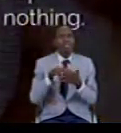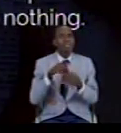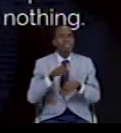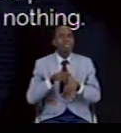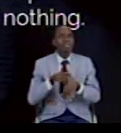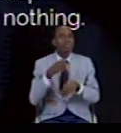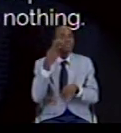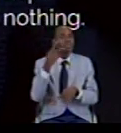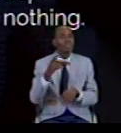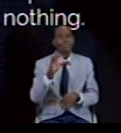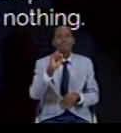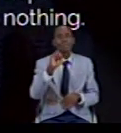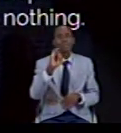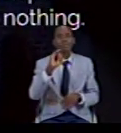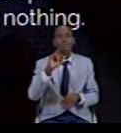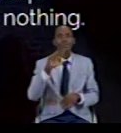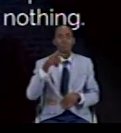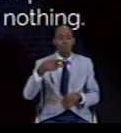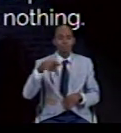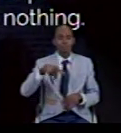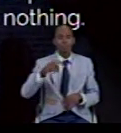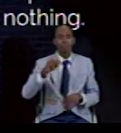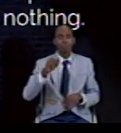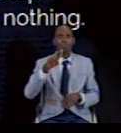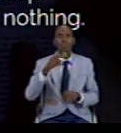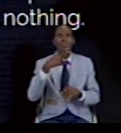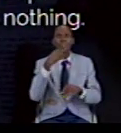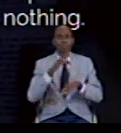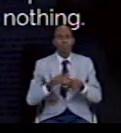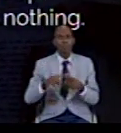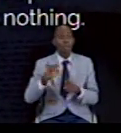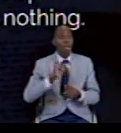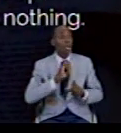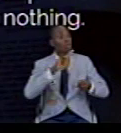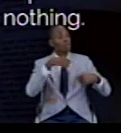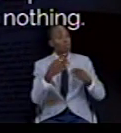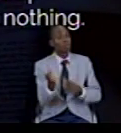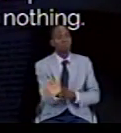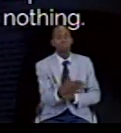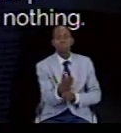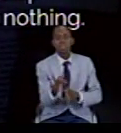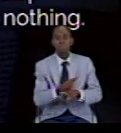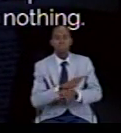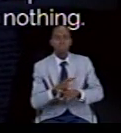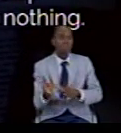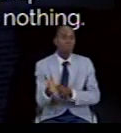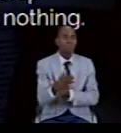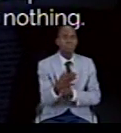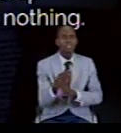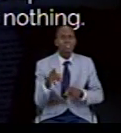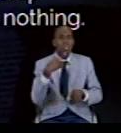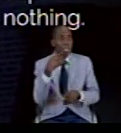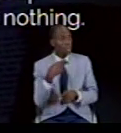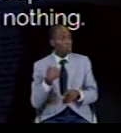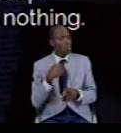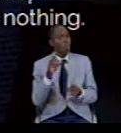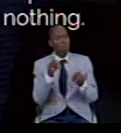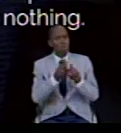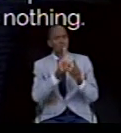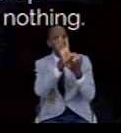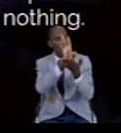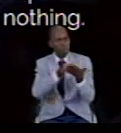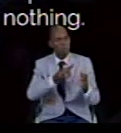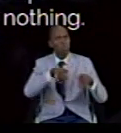3. Simon Peter says unto them, I go a fishing. They say unto him, We also go with